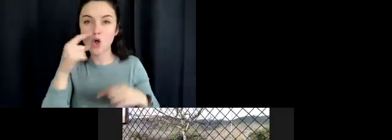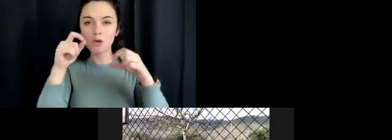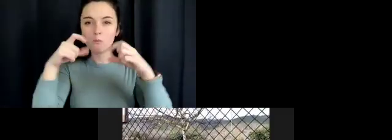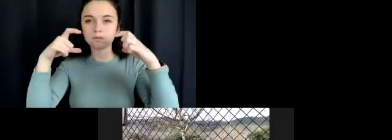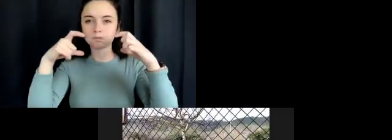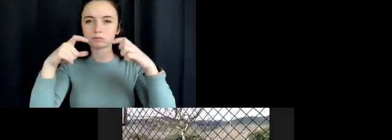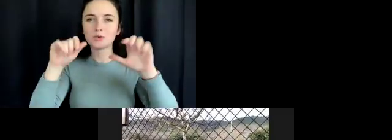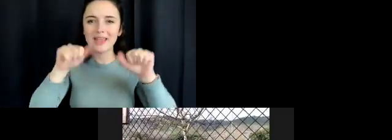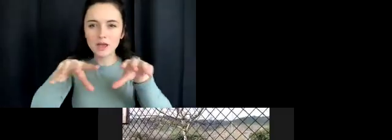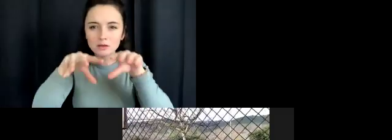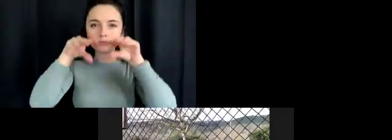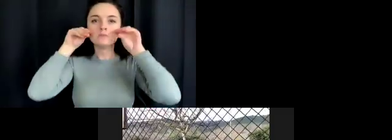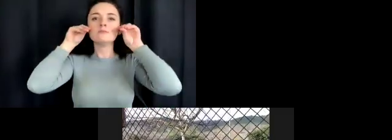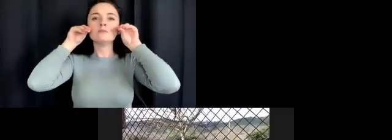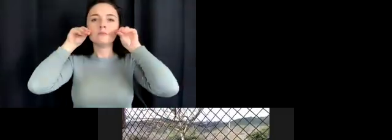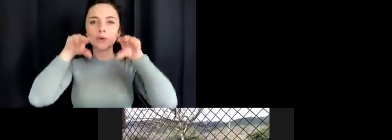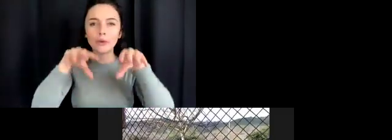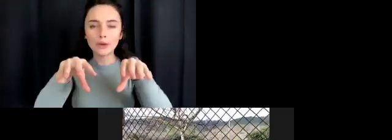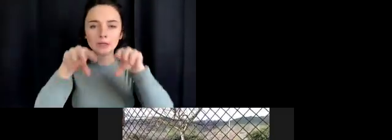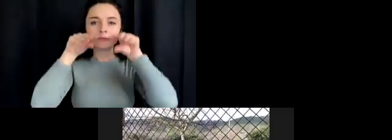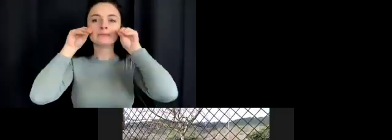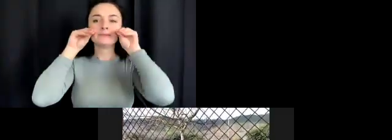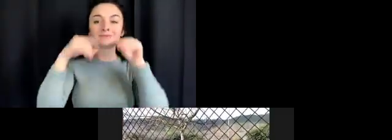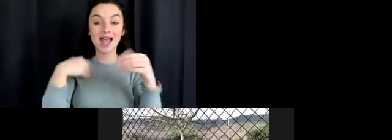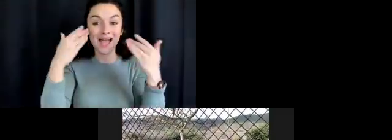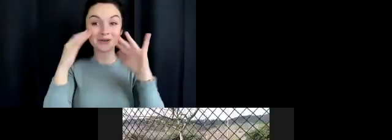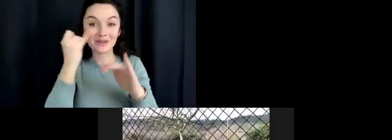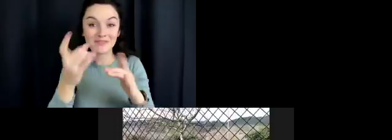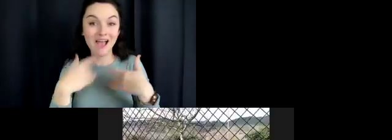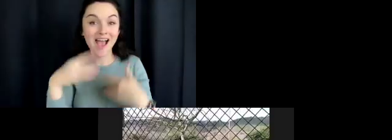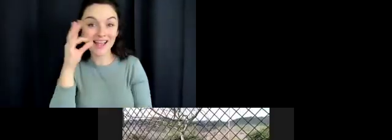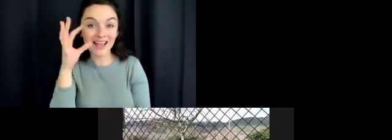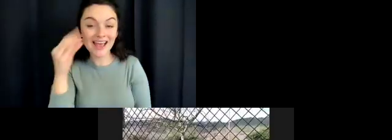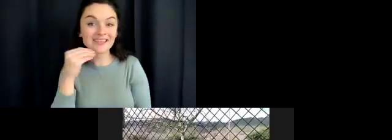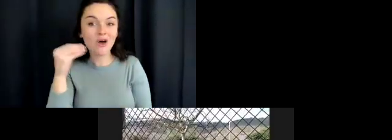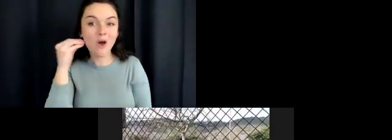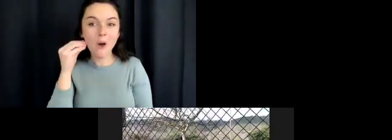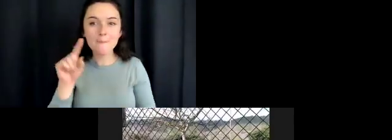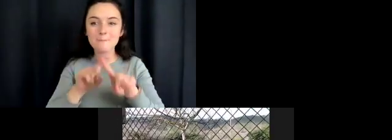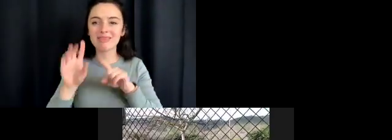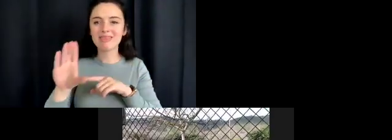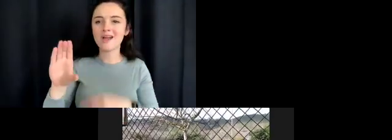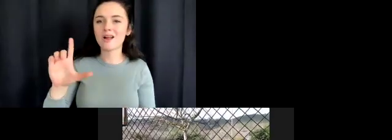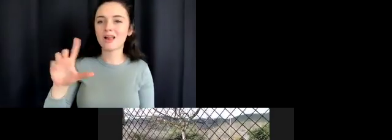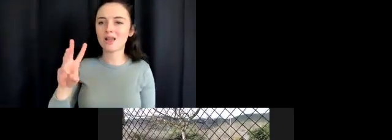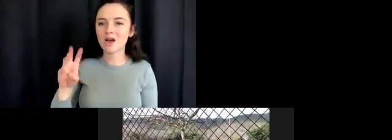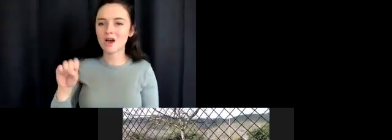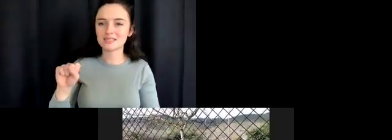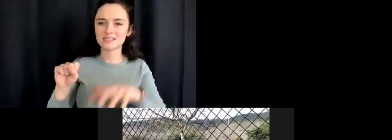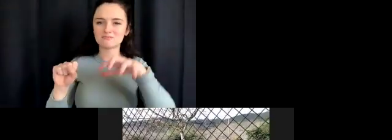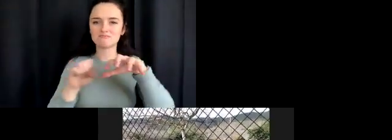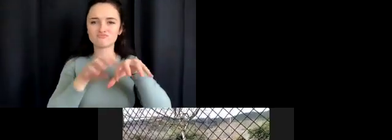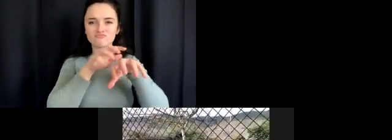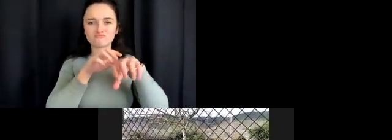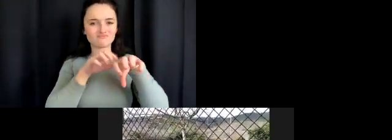air. And a couple of really cool things. I don't know if you guys have cats at home, but their claws are always kind of partially sticking out. So